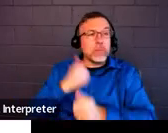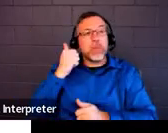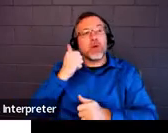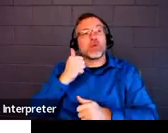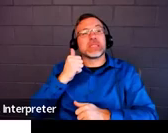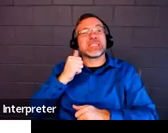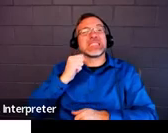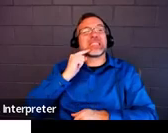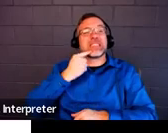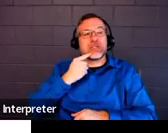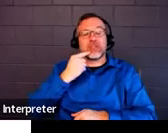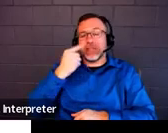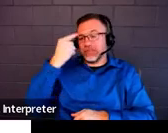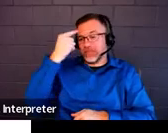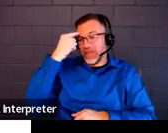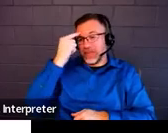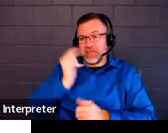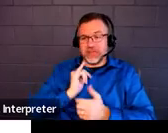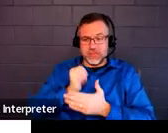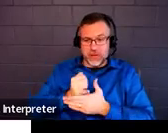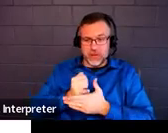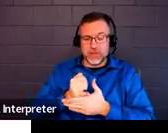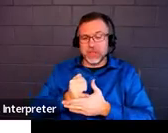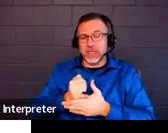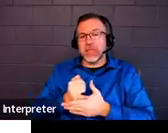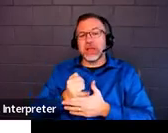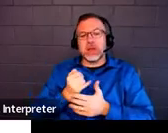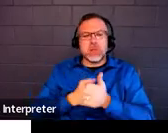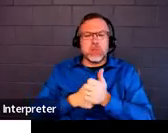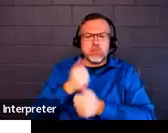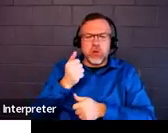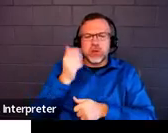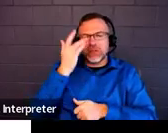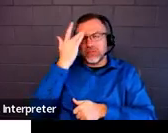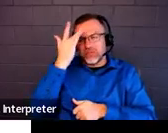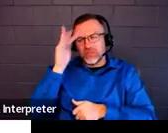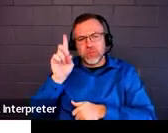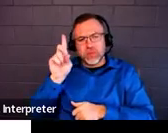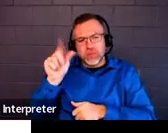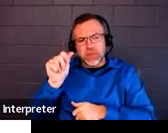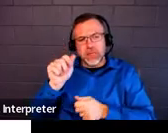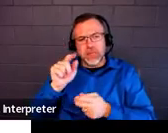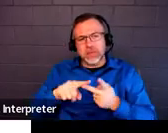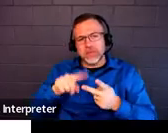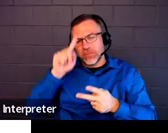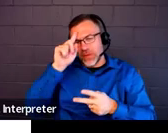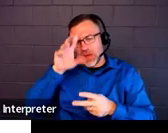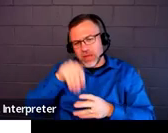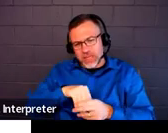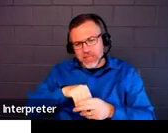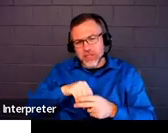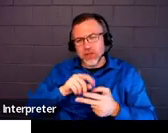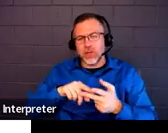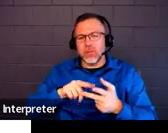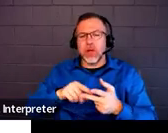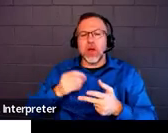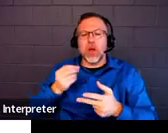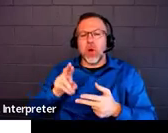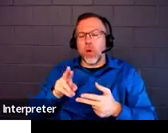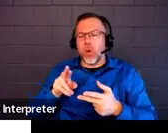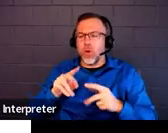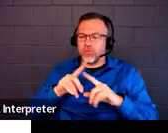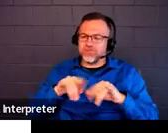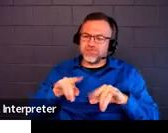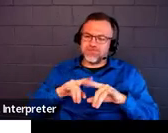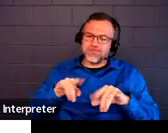impairments, it would be primarily intellectual disability, autism, or multiple disabilities. But